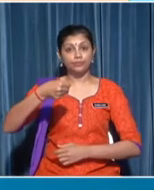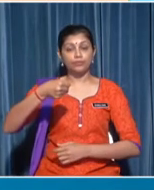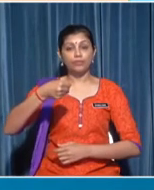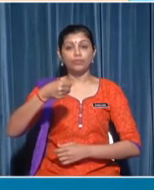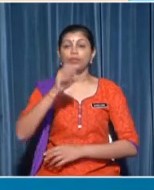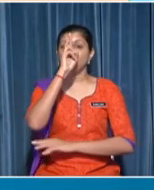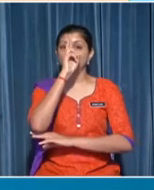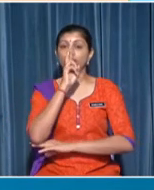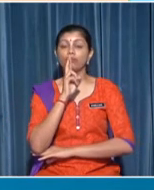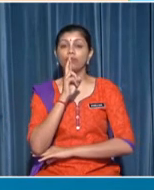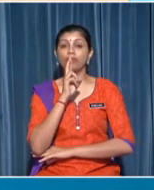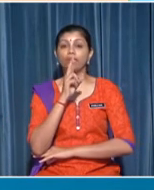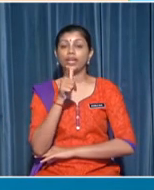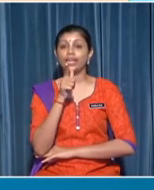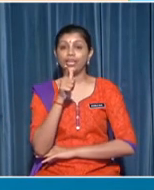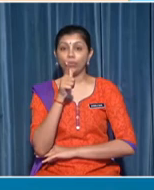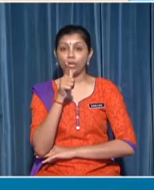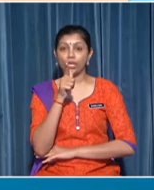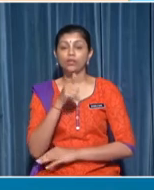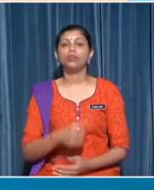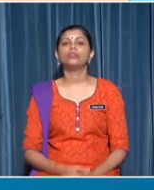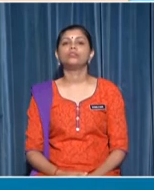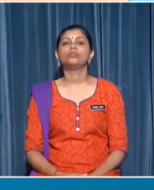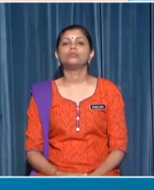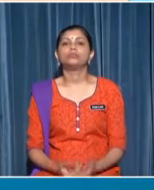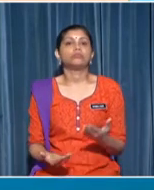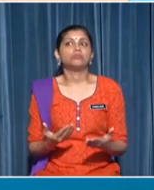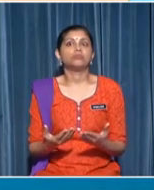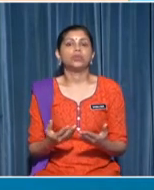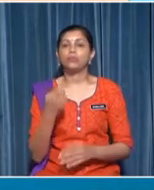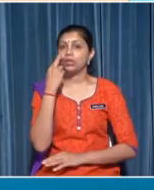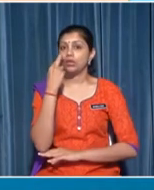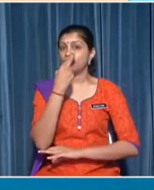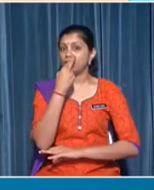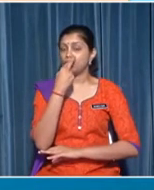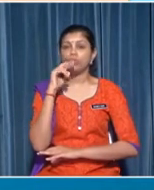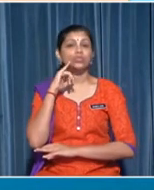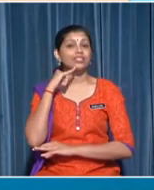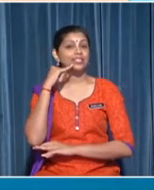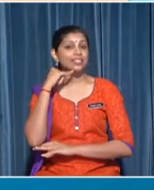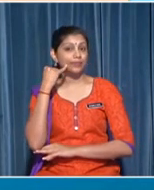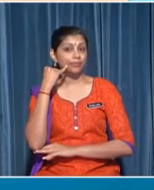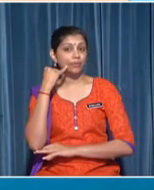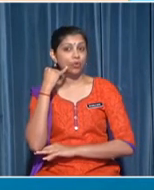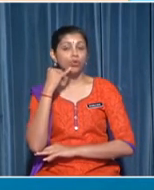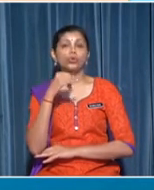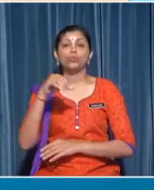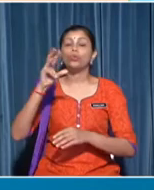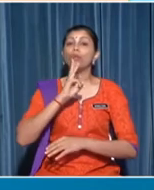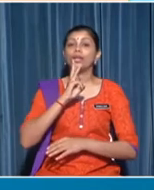thin rose syrup or just plain water with a few drops of red food